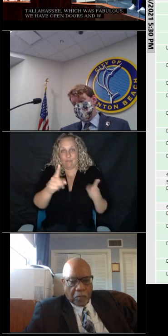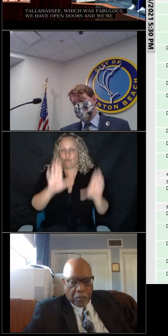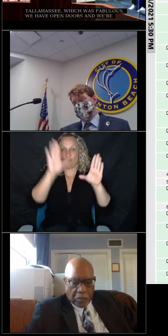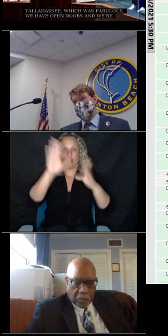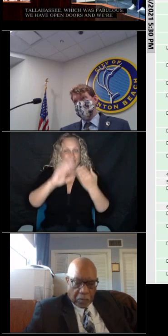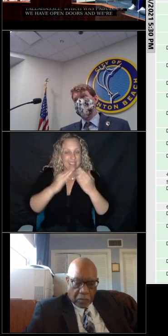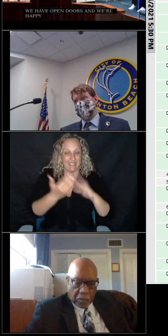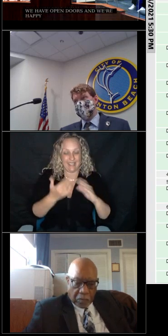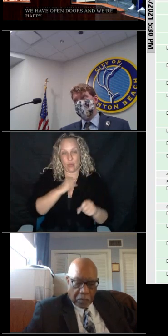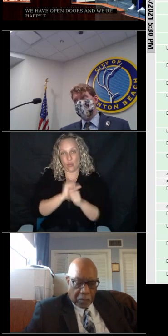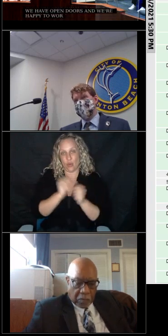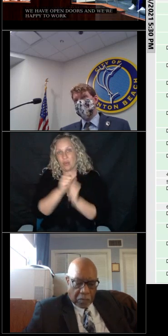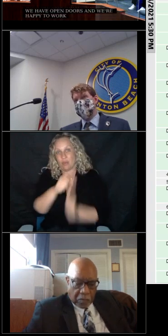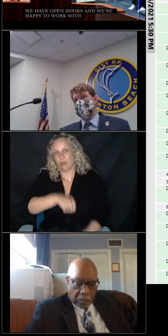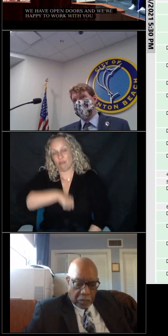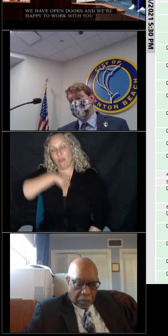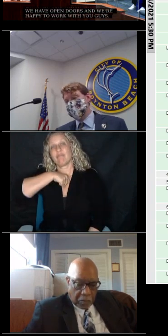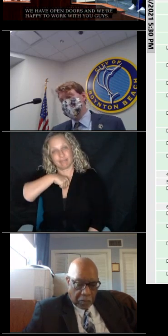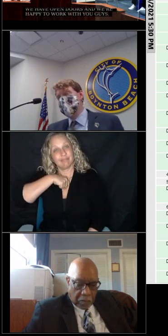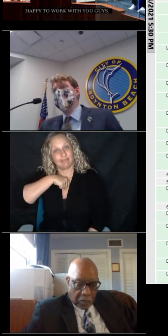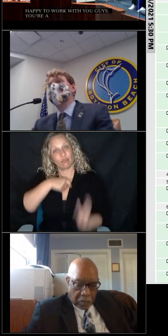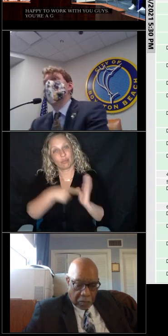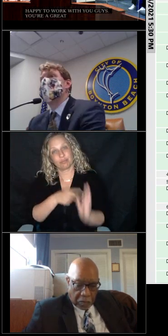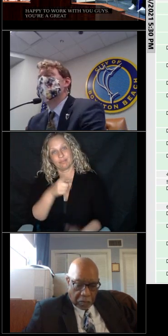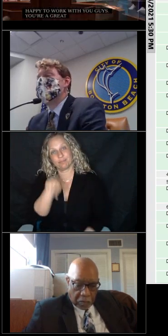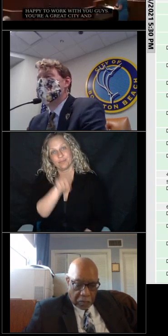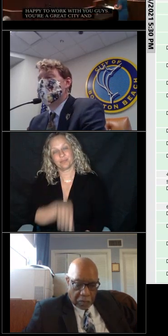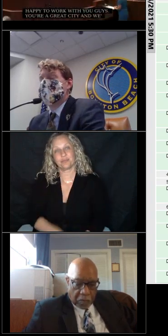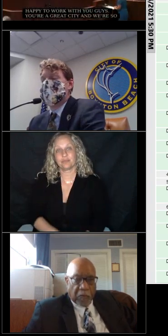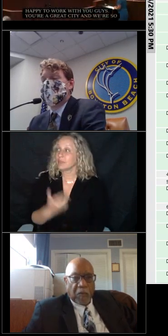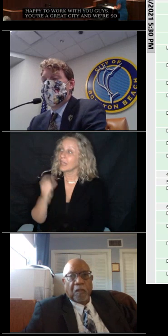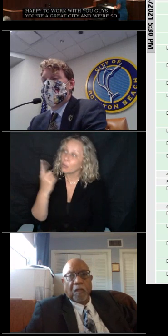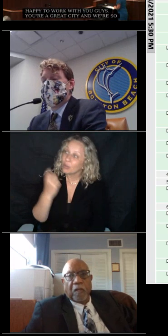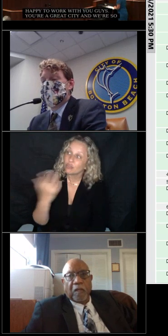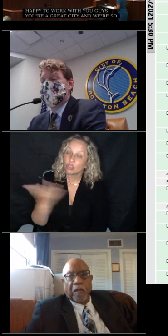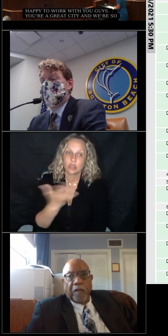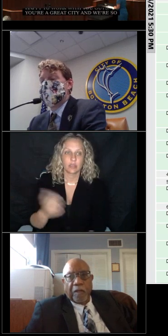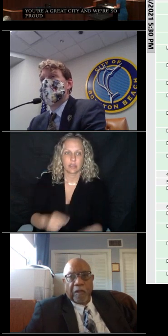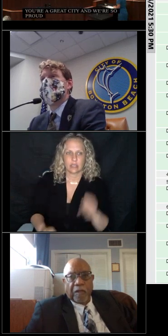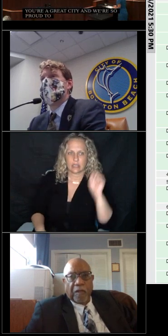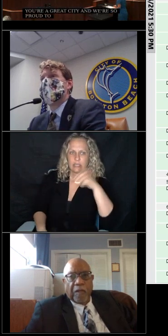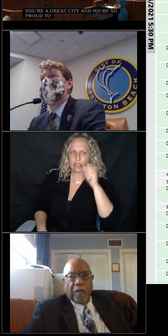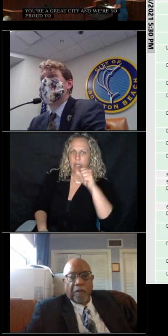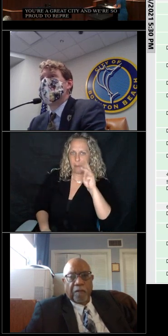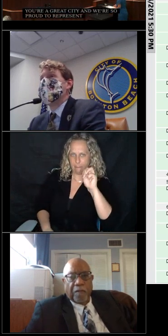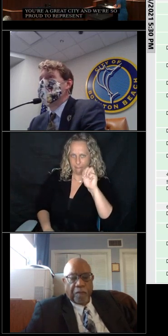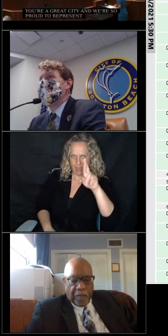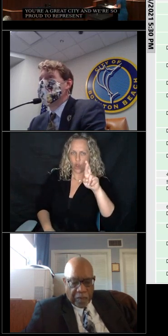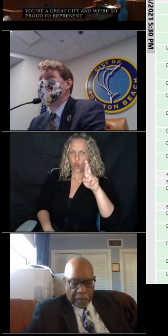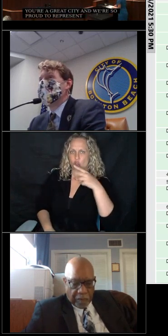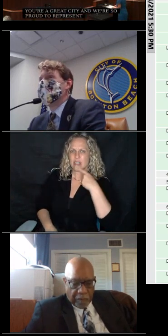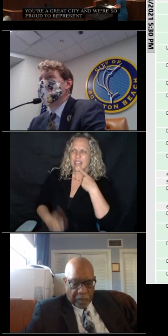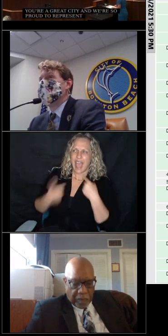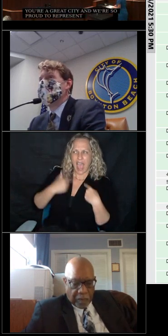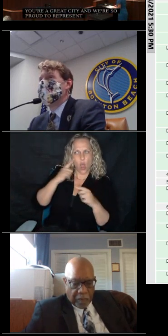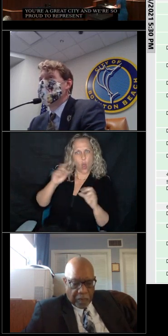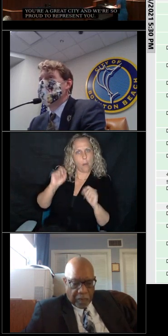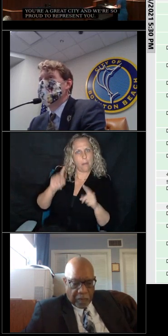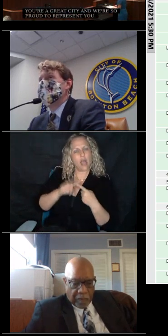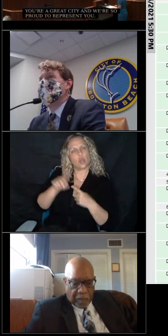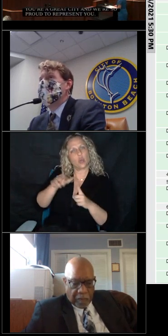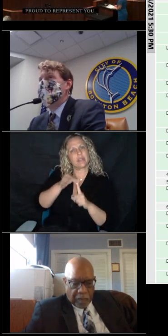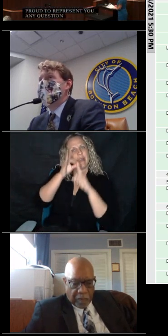we're so proud to represent you. Any questions? Yeah. Yes, my quick question is that I hear you're going back for a